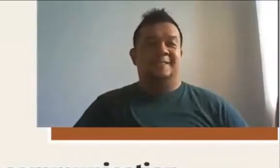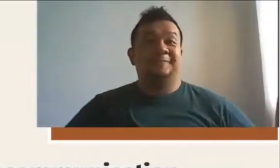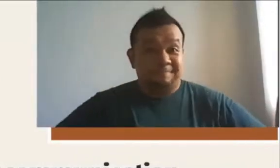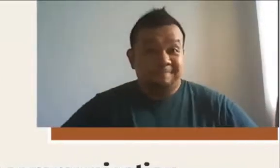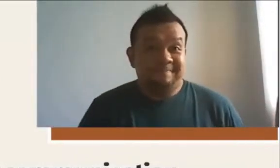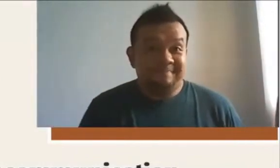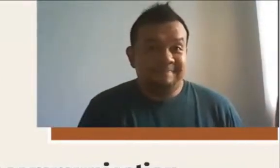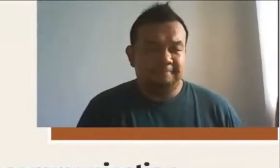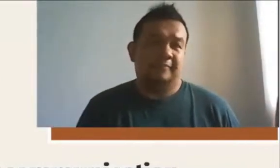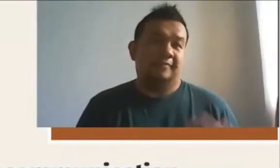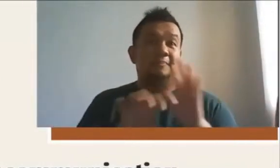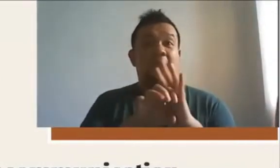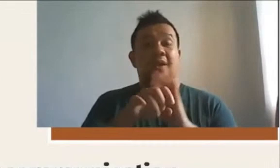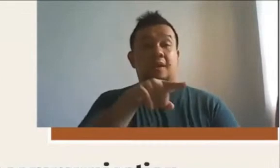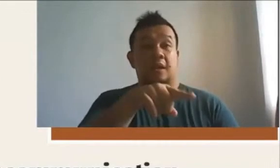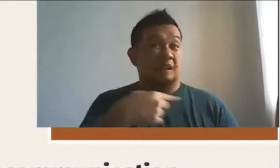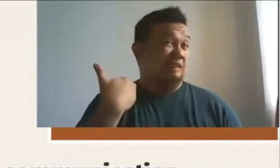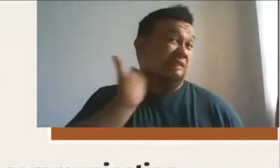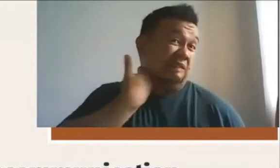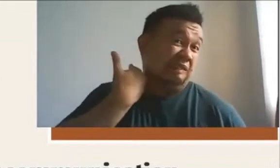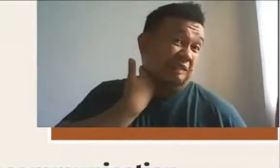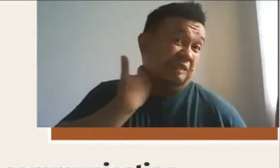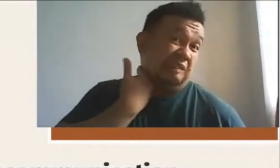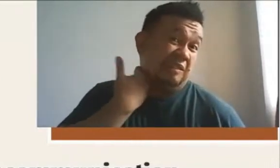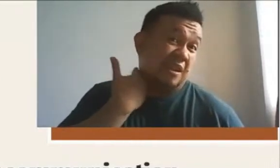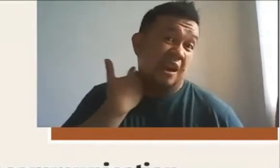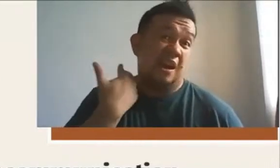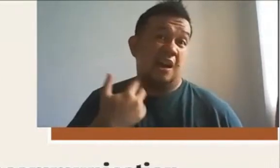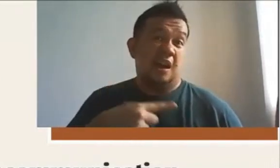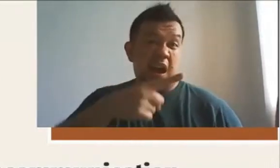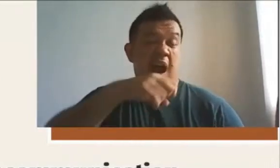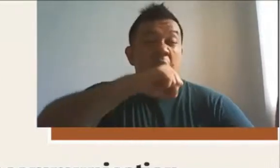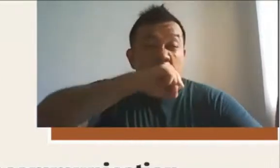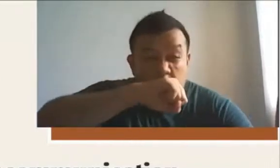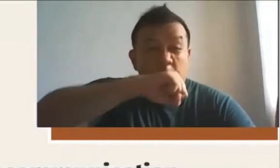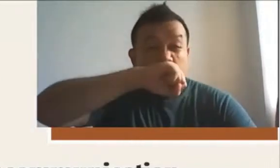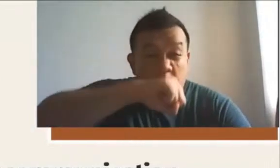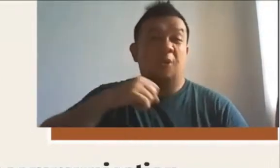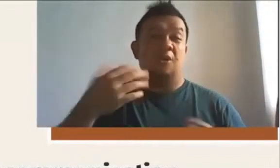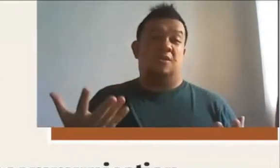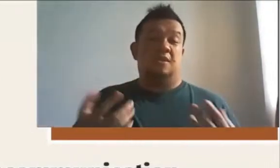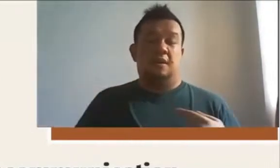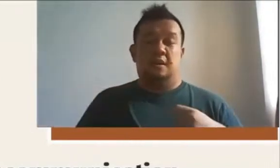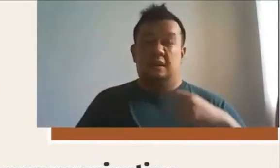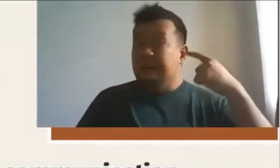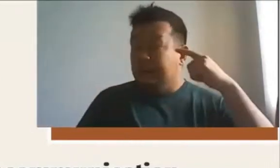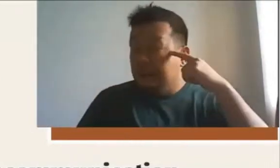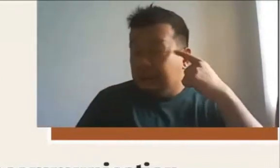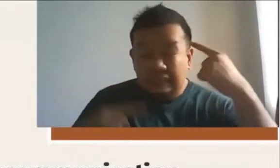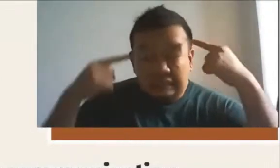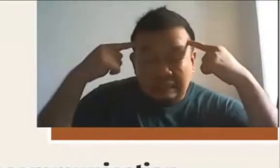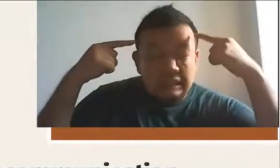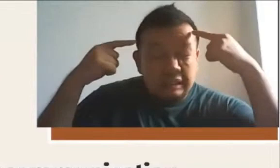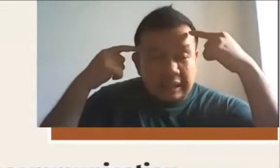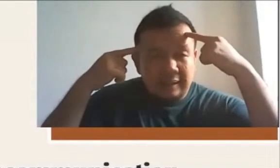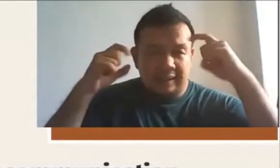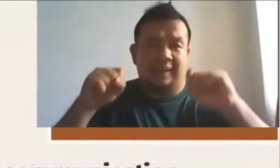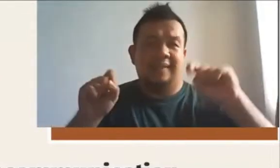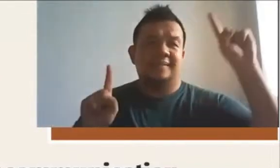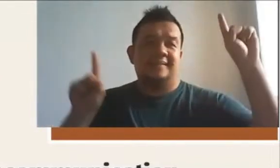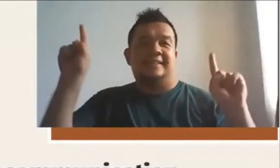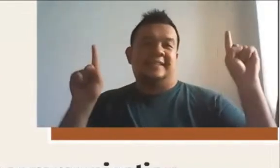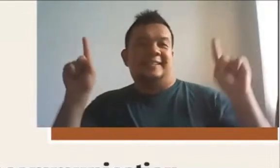may fever, or may cough. You can see these gestures are easily understandable naman. So those are simple ways for you